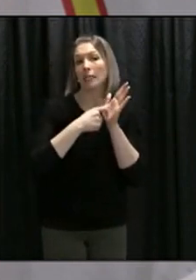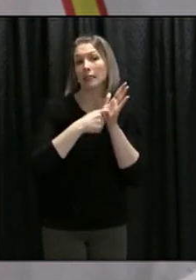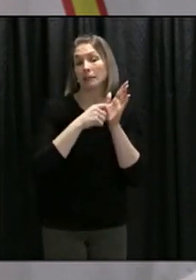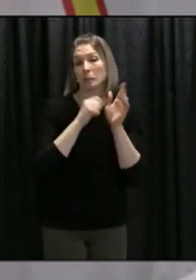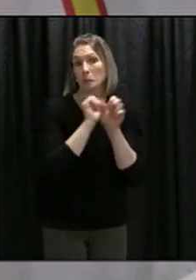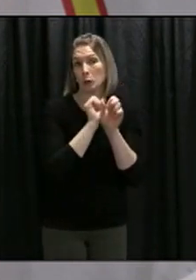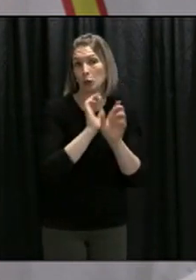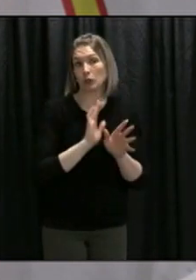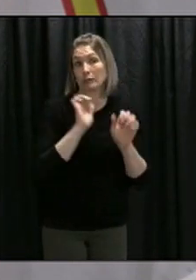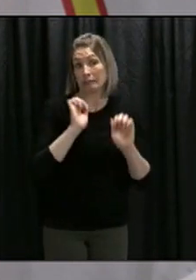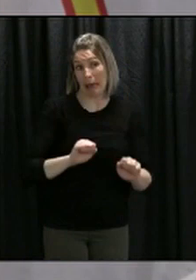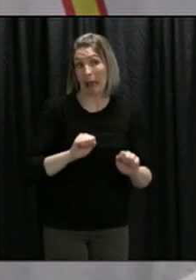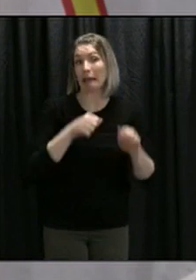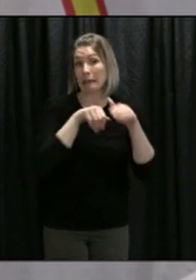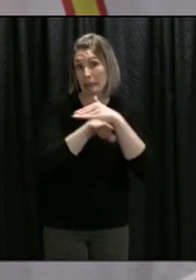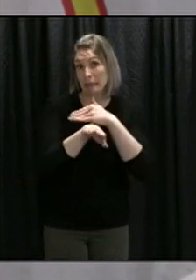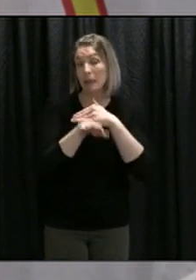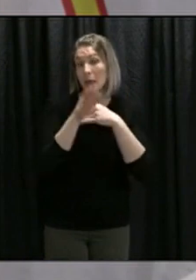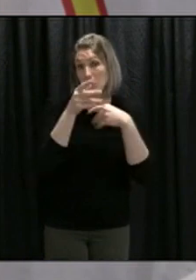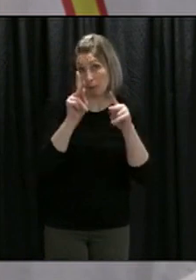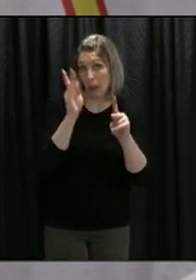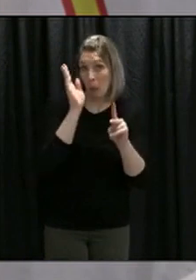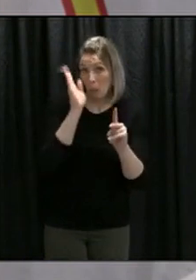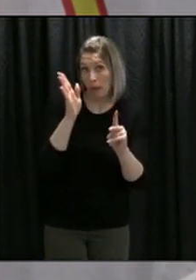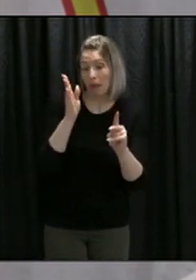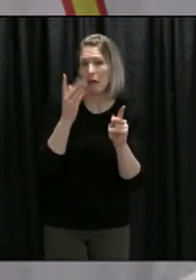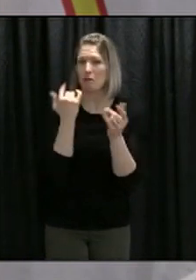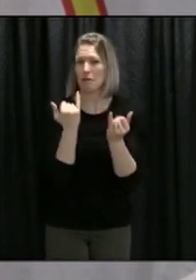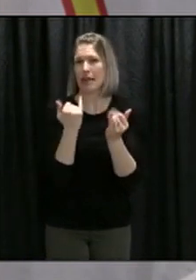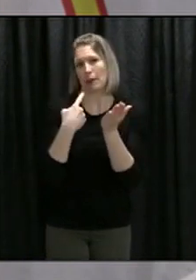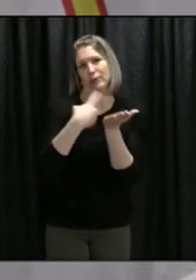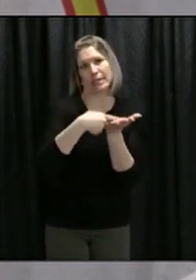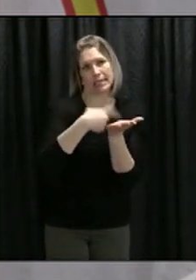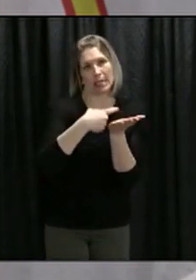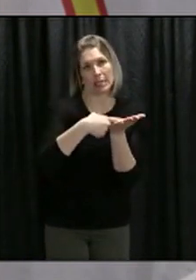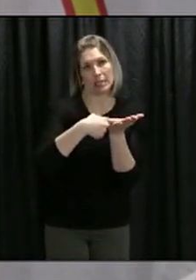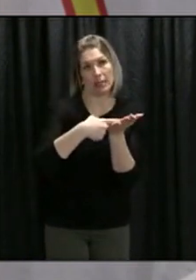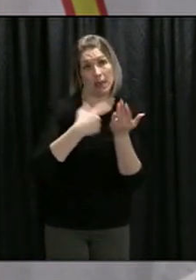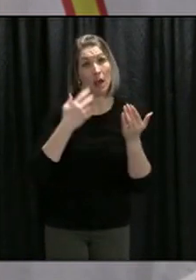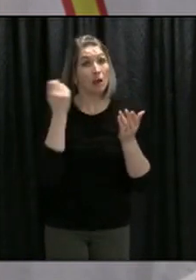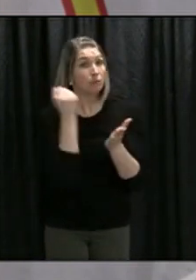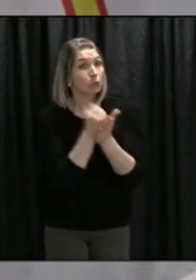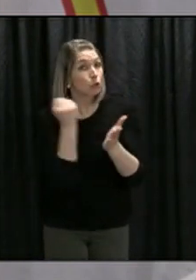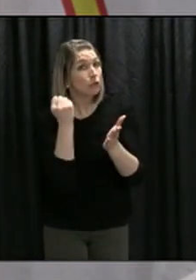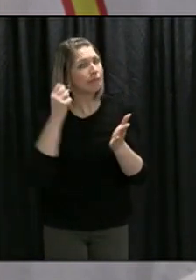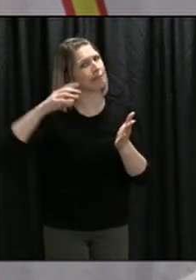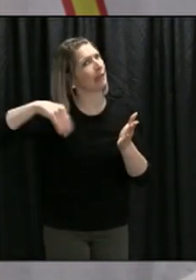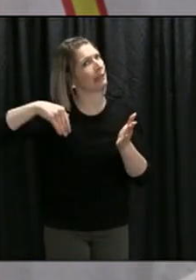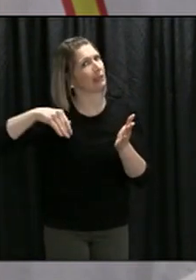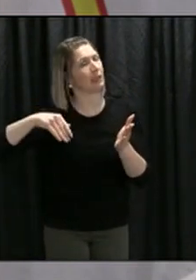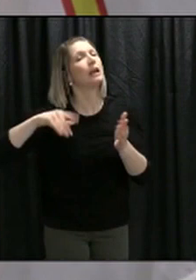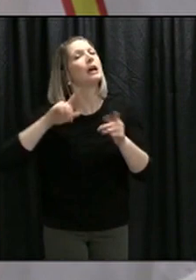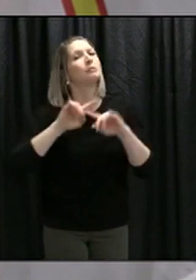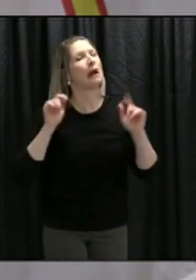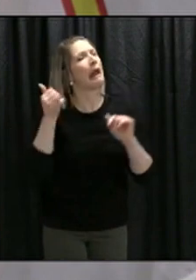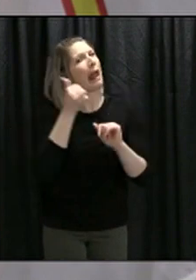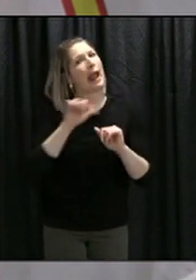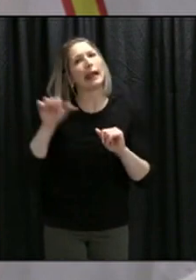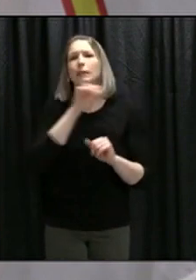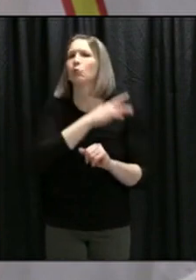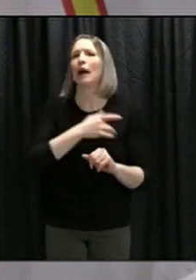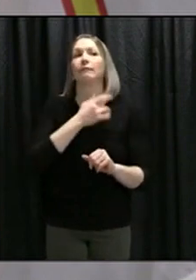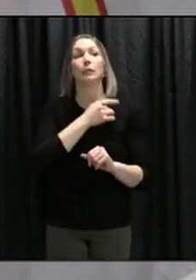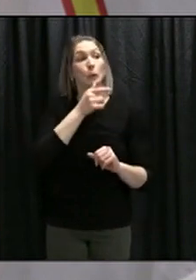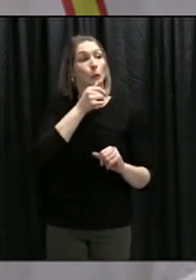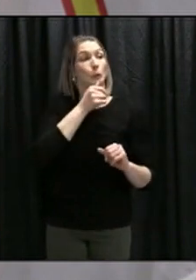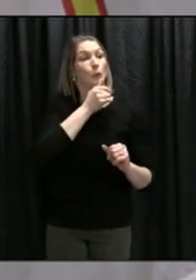again, the final details on all of this has not been determined, but anyone that comes into Newfoundland and Labrador from another province, we've been very clear on